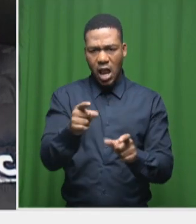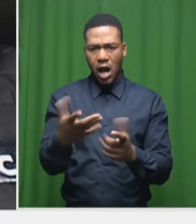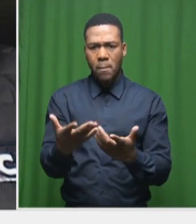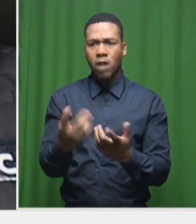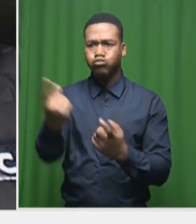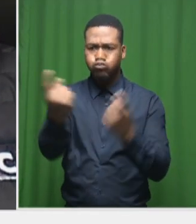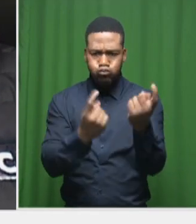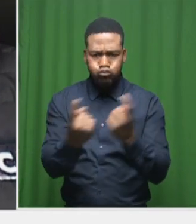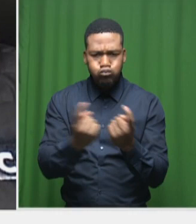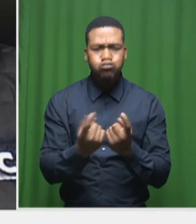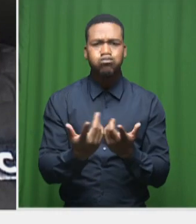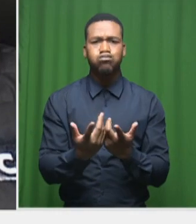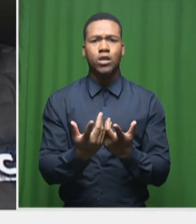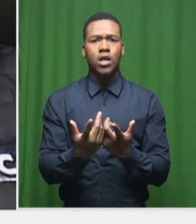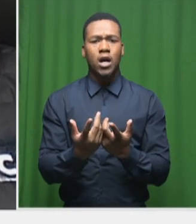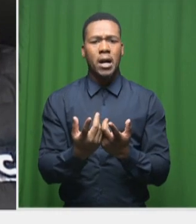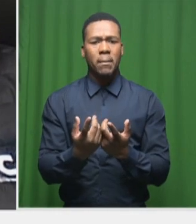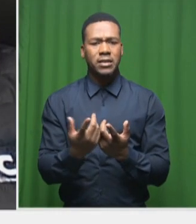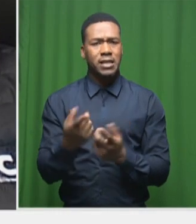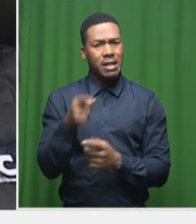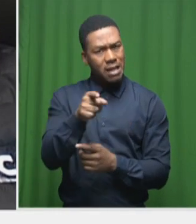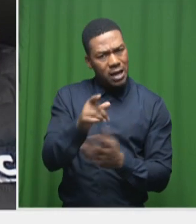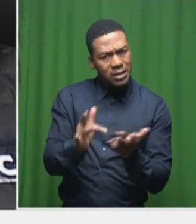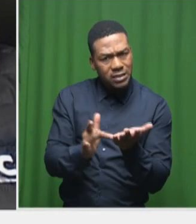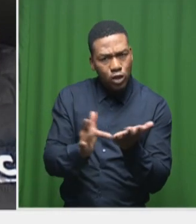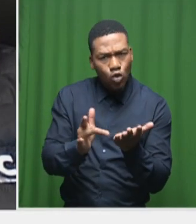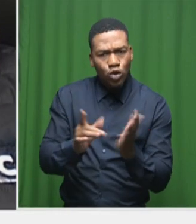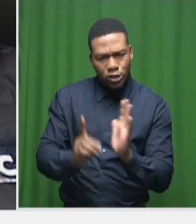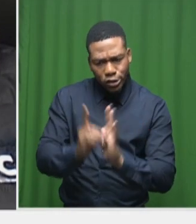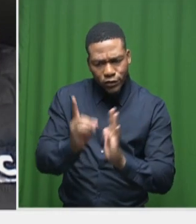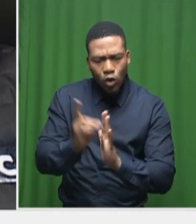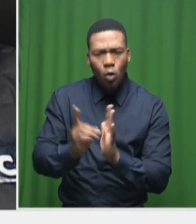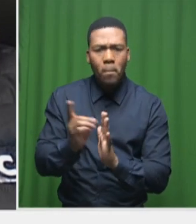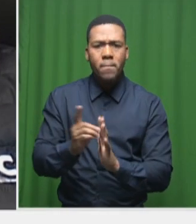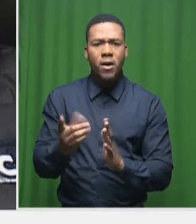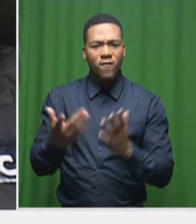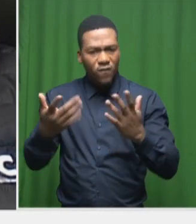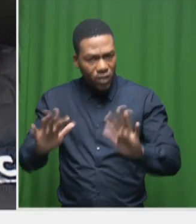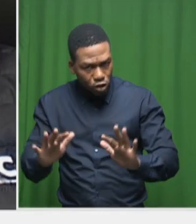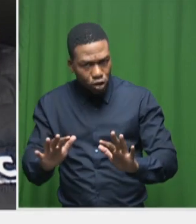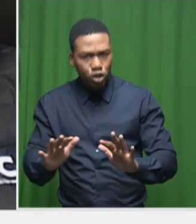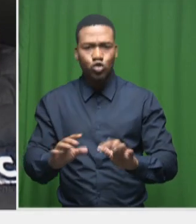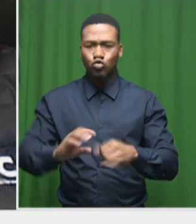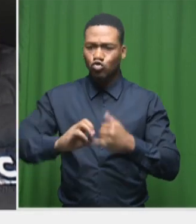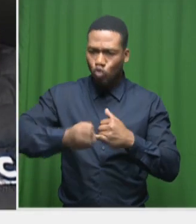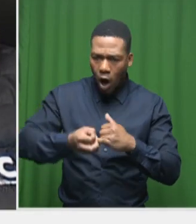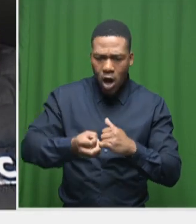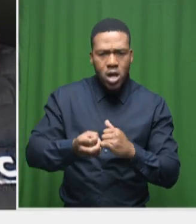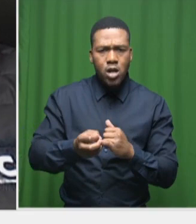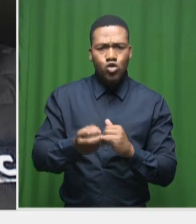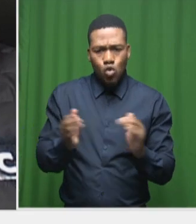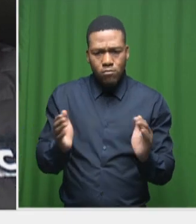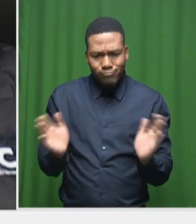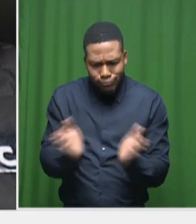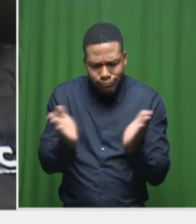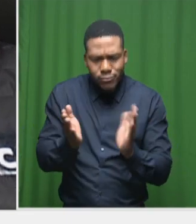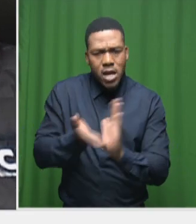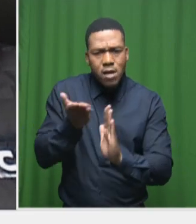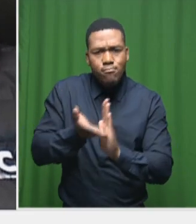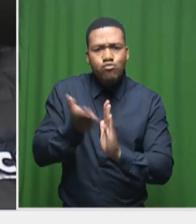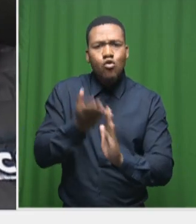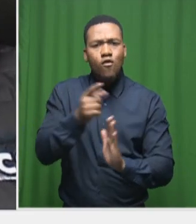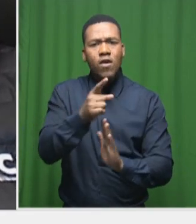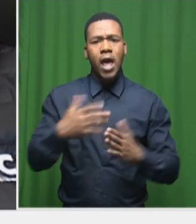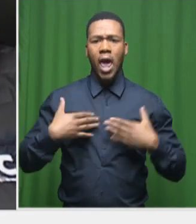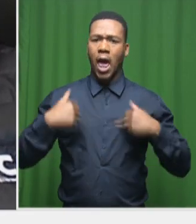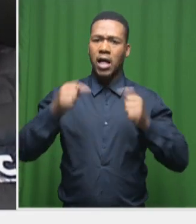various cutting-edge technologies that are being developed in South Africa to improve the healthcare system. How did you select them? What are